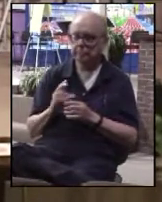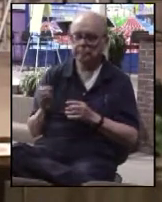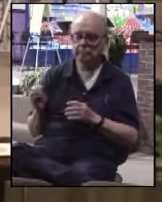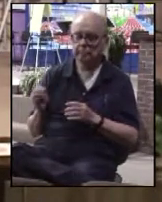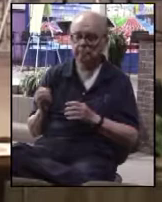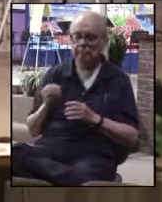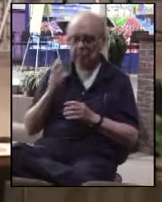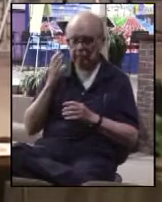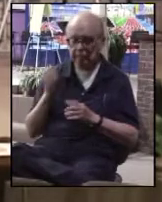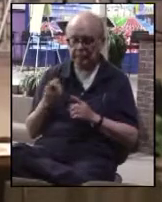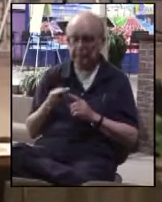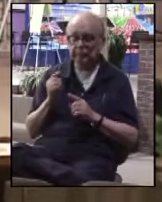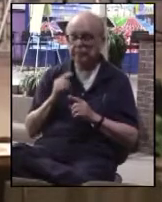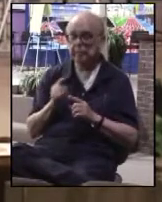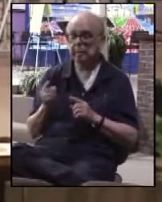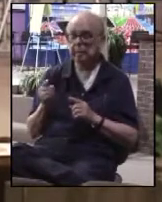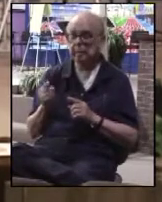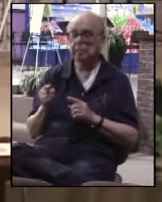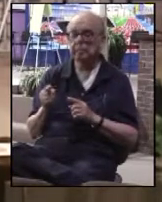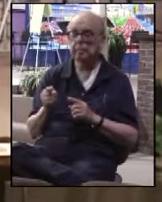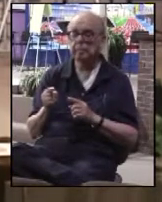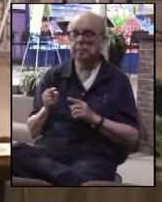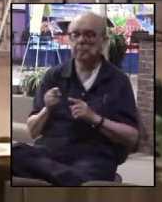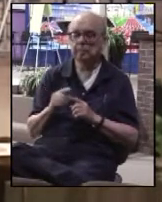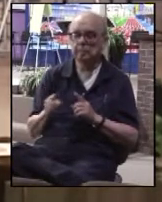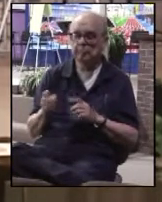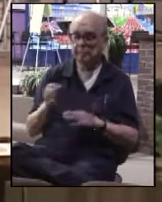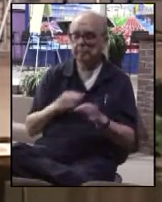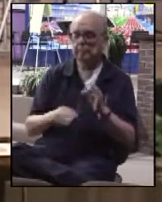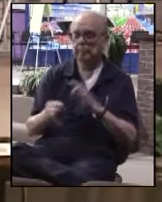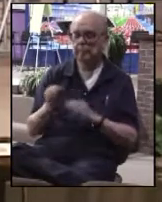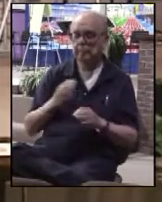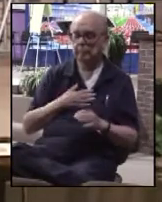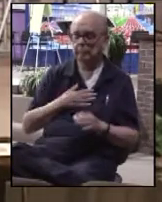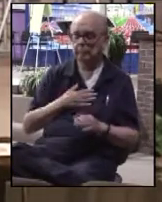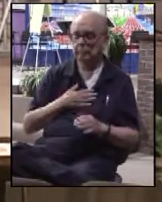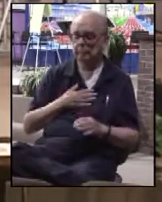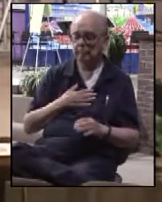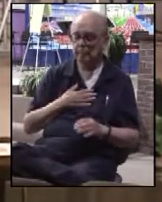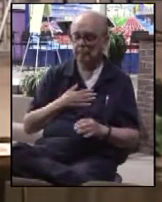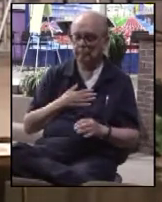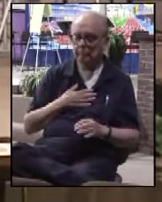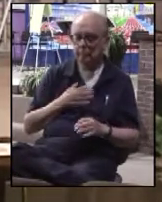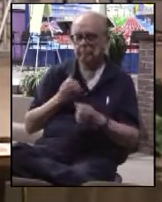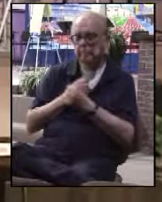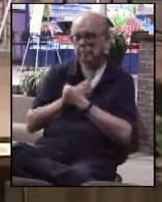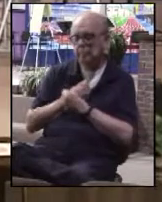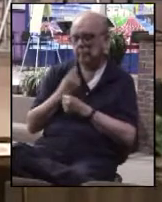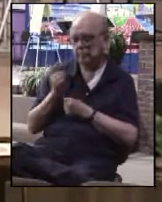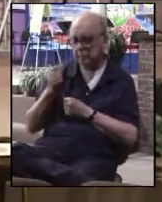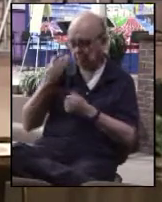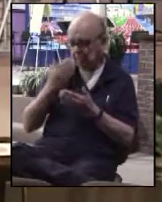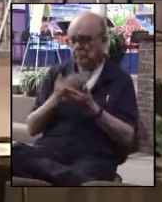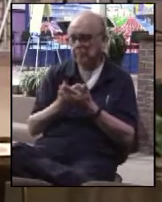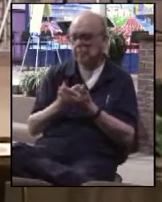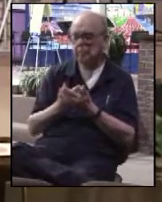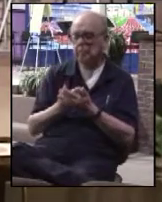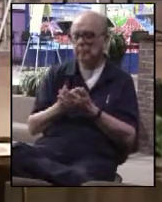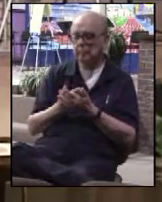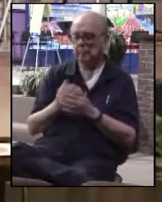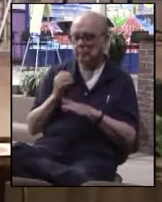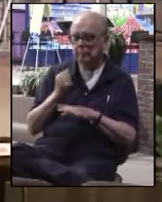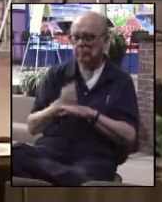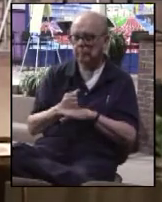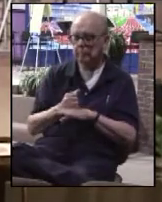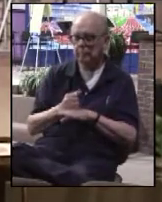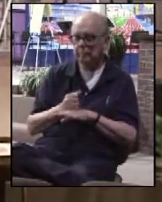experiencing but rather my ex my love for my son is based